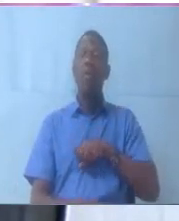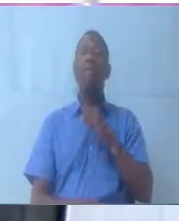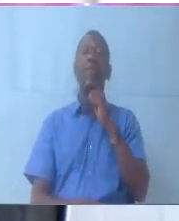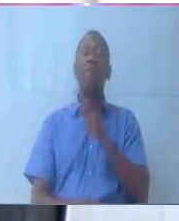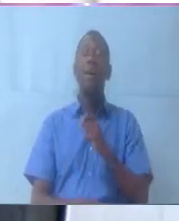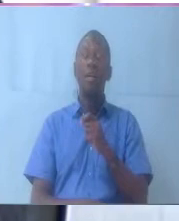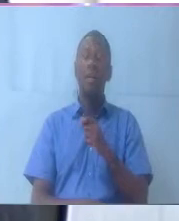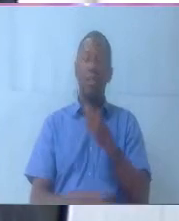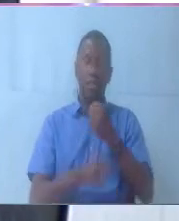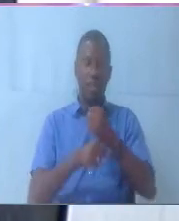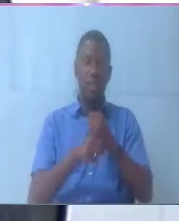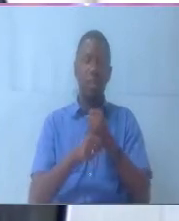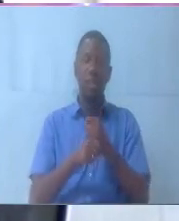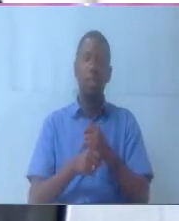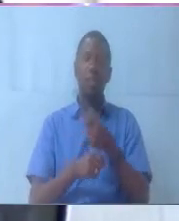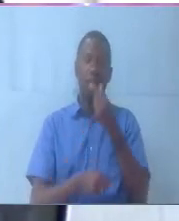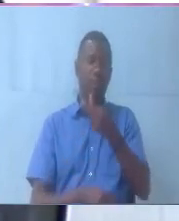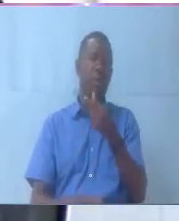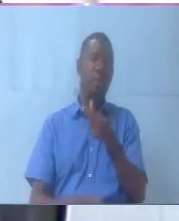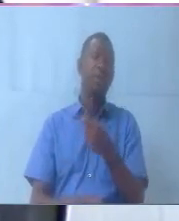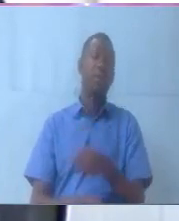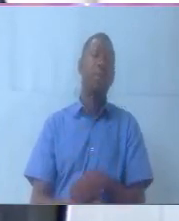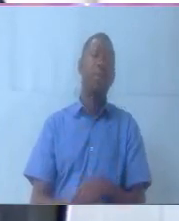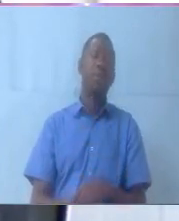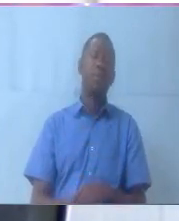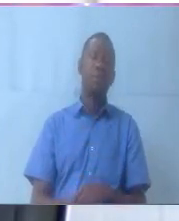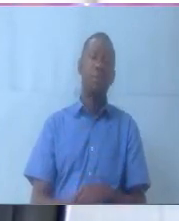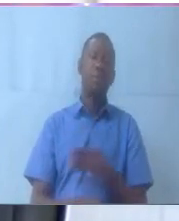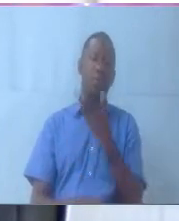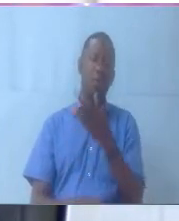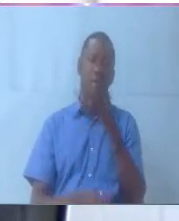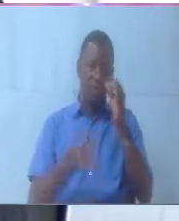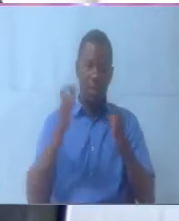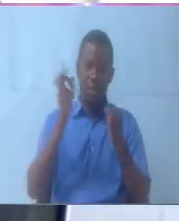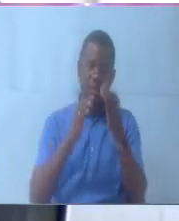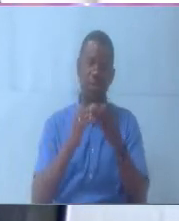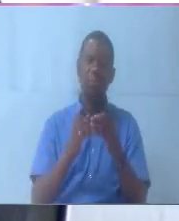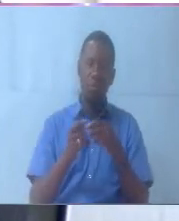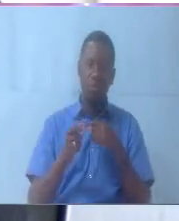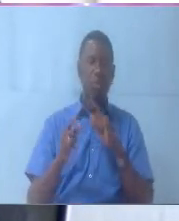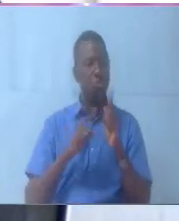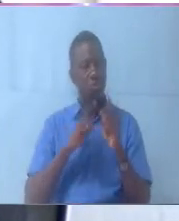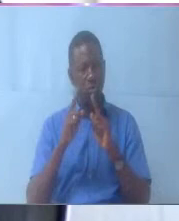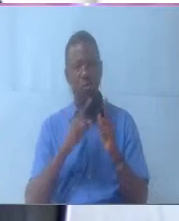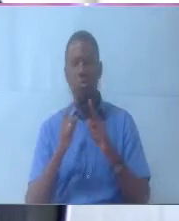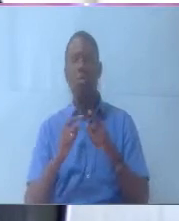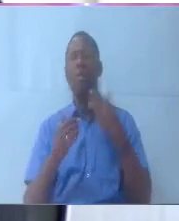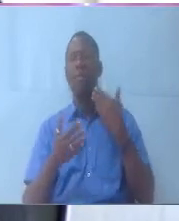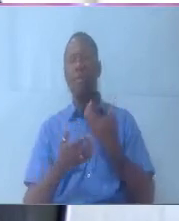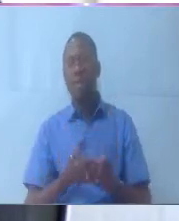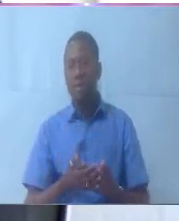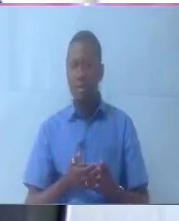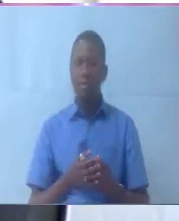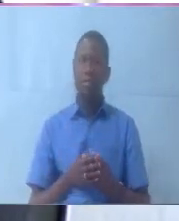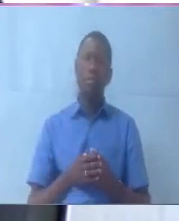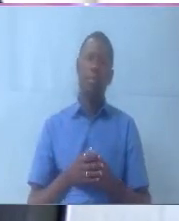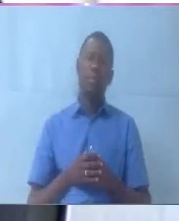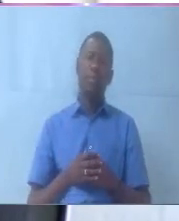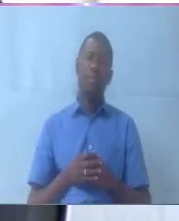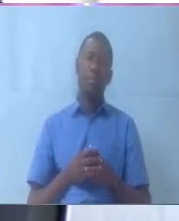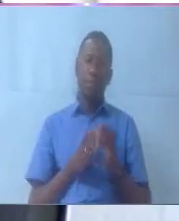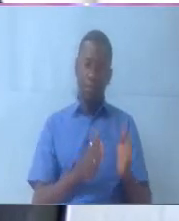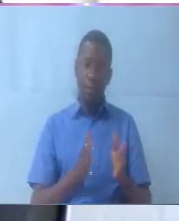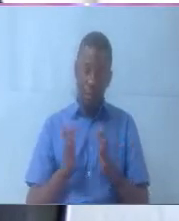fama le yo sate o lo. So that case went also, we dealt with that case. Bitu ngo kito fanan tamandi wala nyam. I dealt with